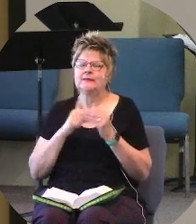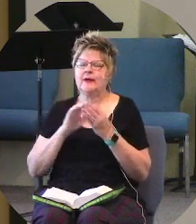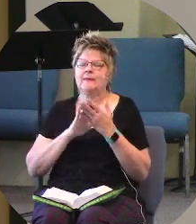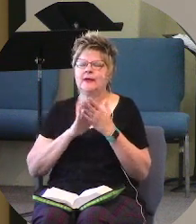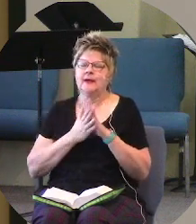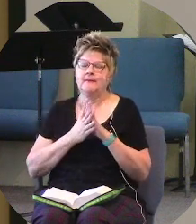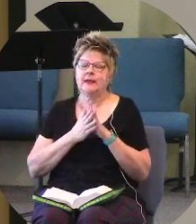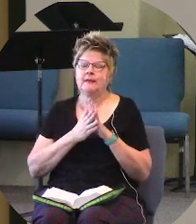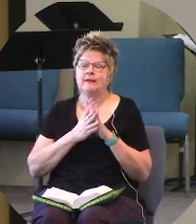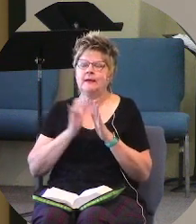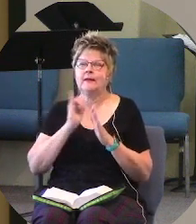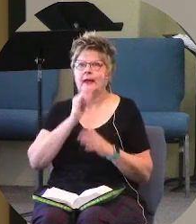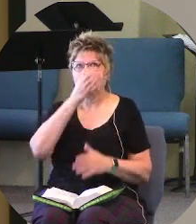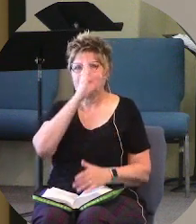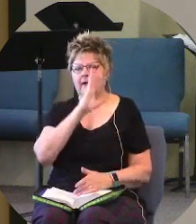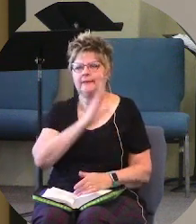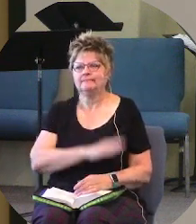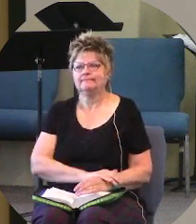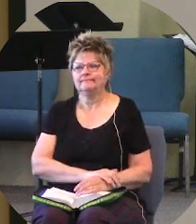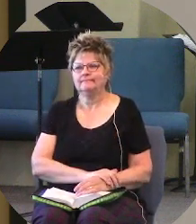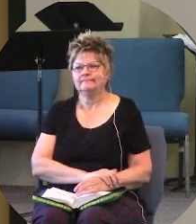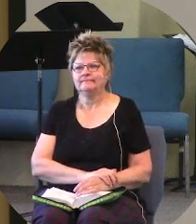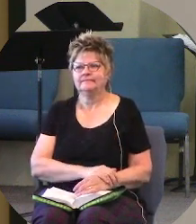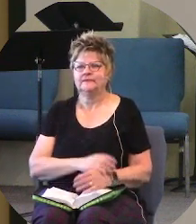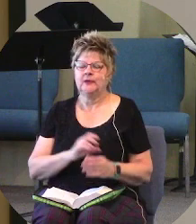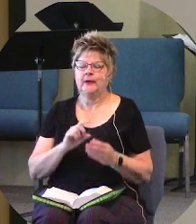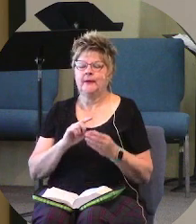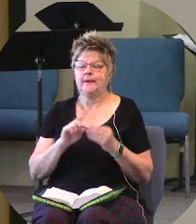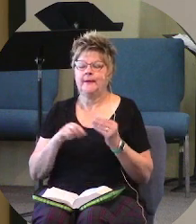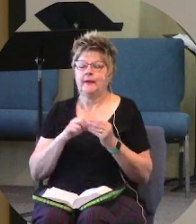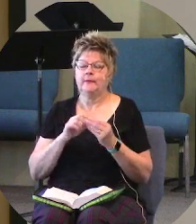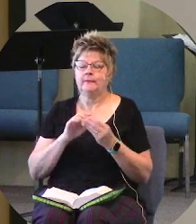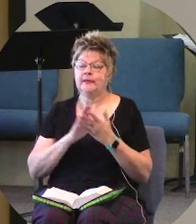godly. It's about being Christian.